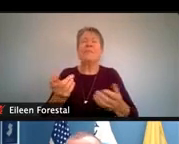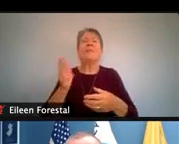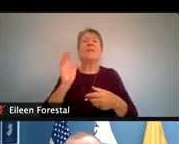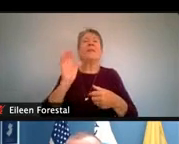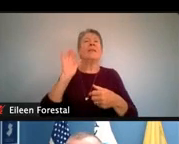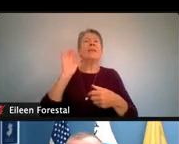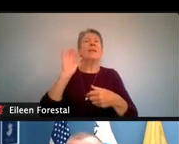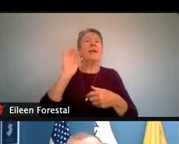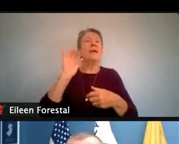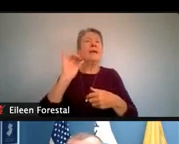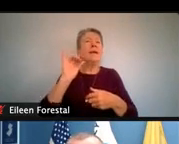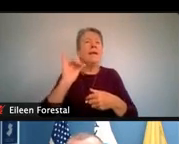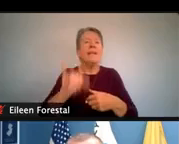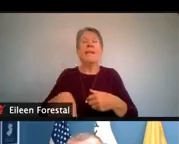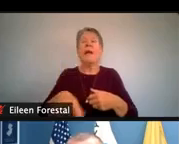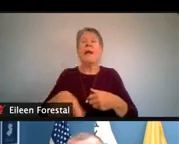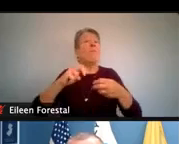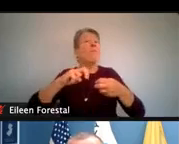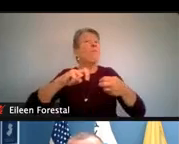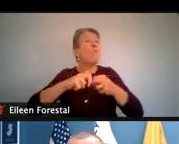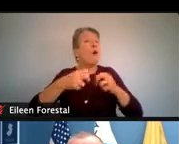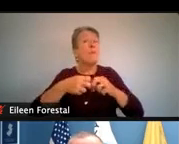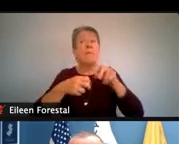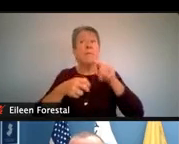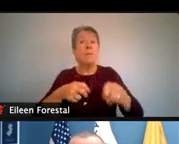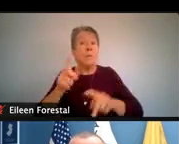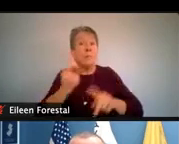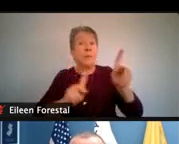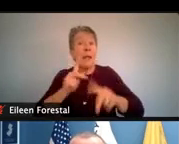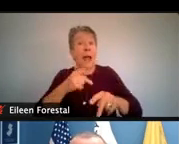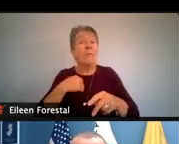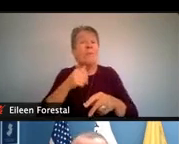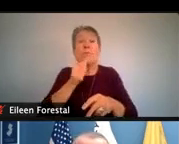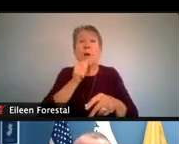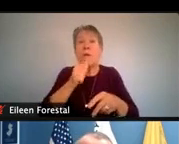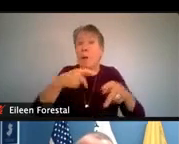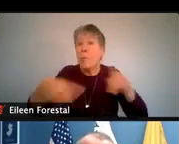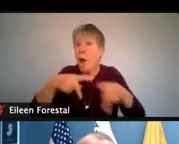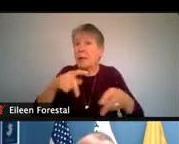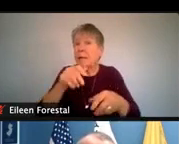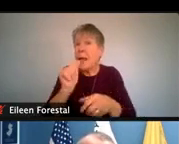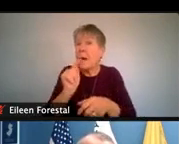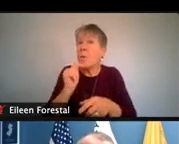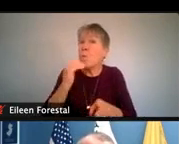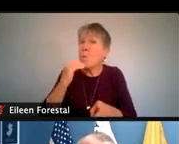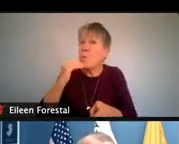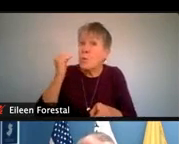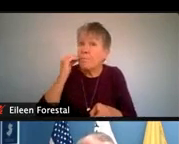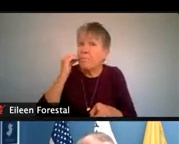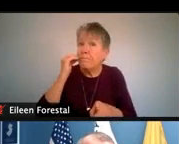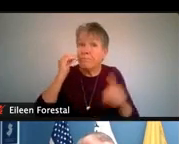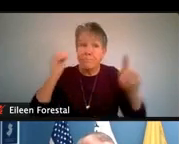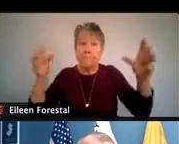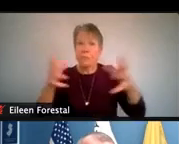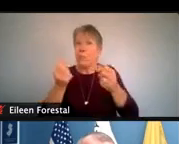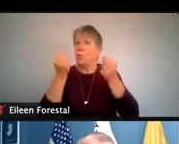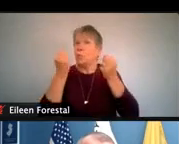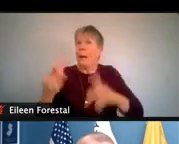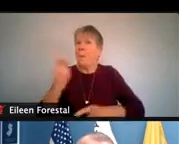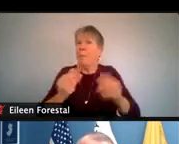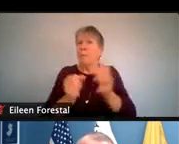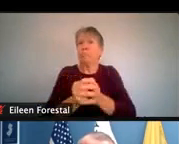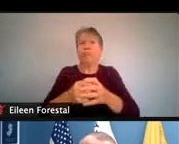space battlefront, as opposed to the public square. And I'll have